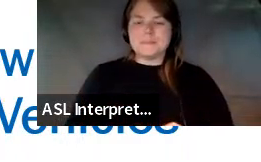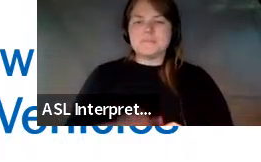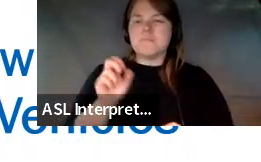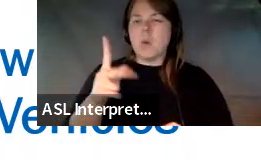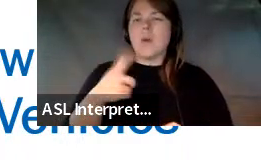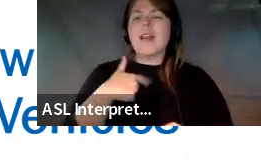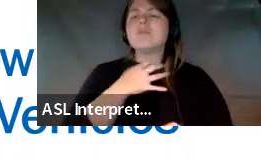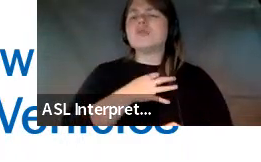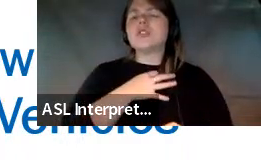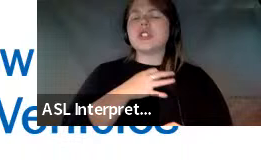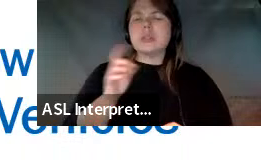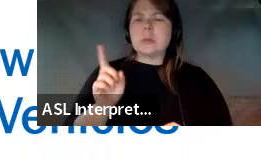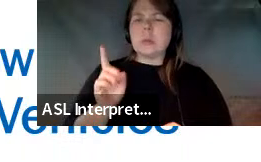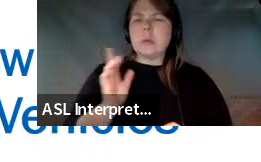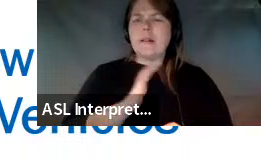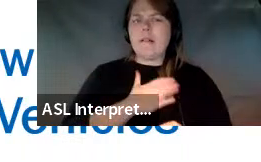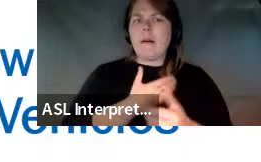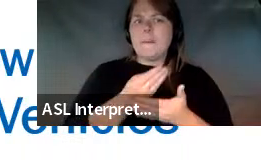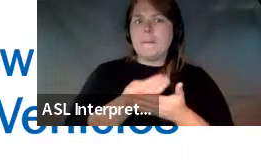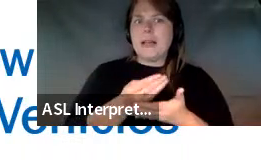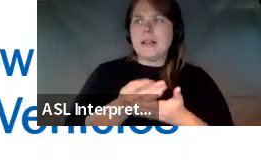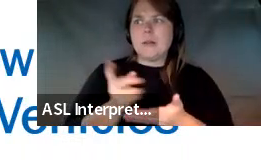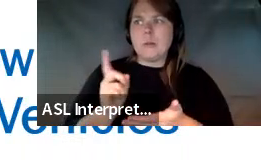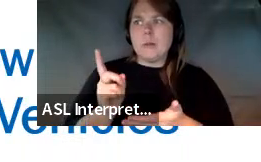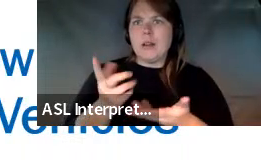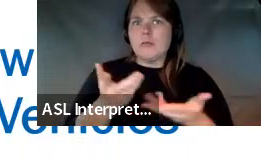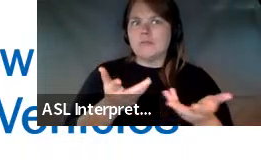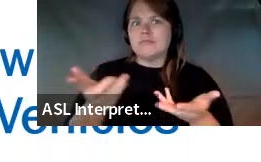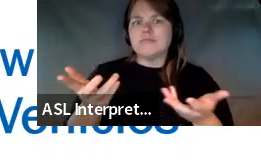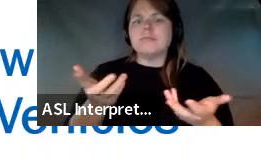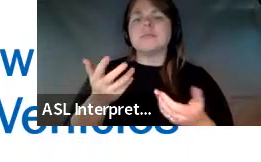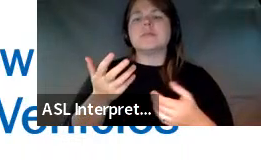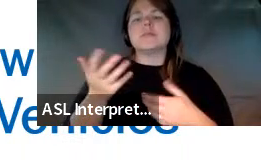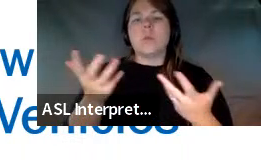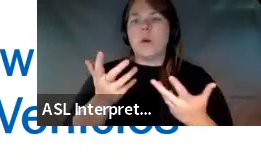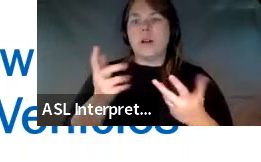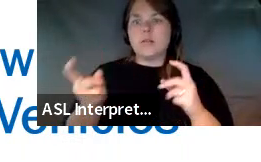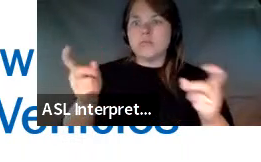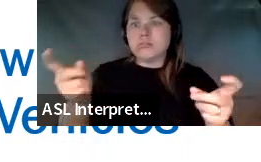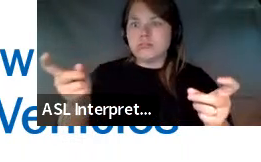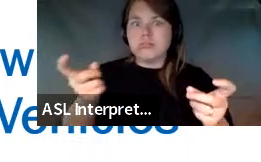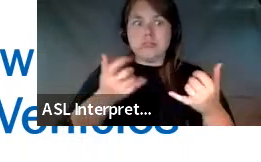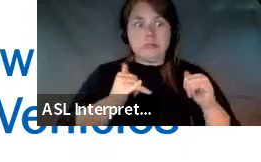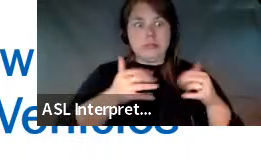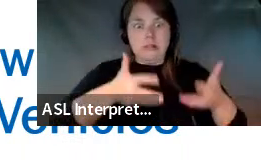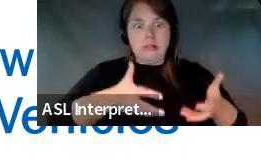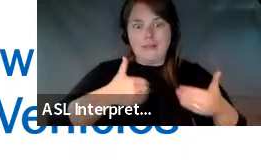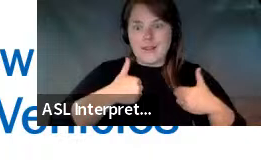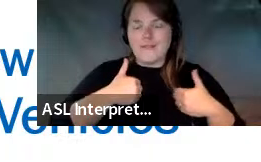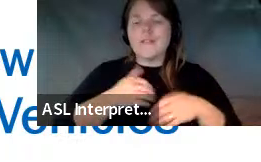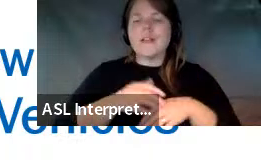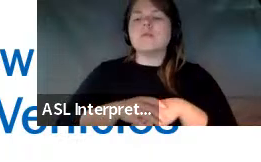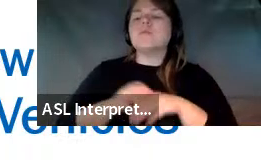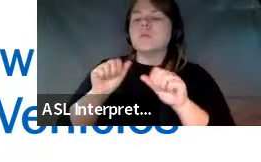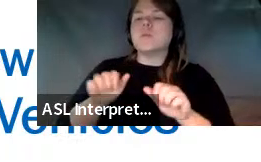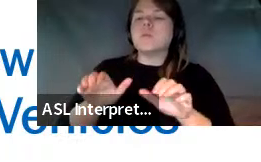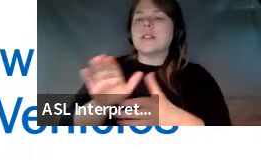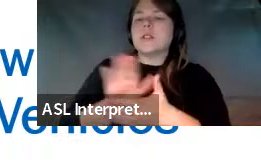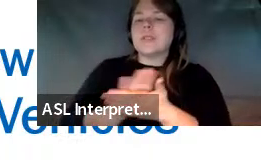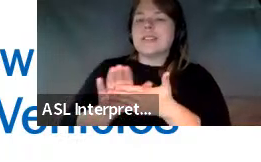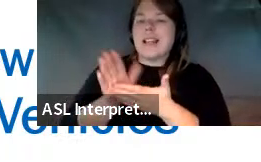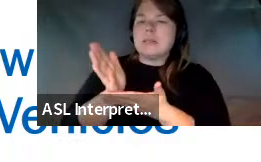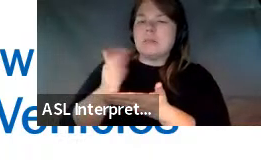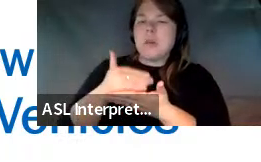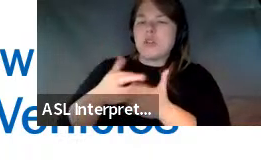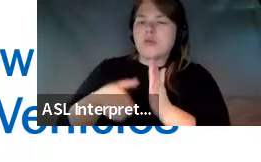curious to see where our money's gone, what's gone out, and what's still left. Yeah, we can do a nice budget review. As